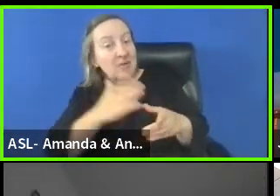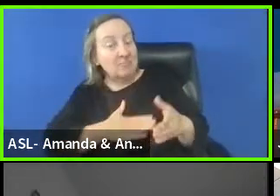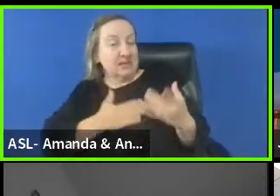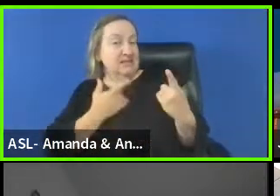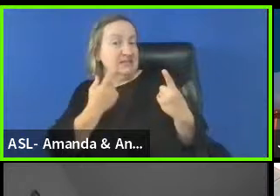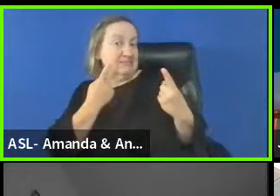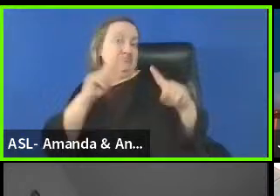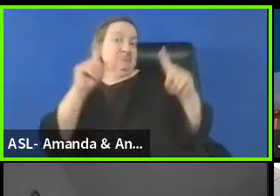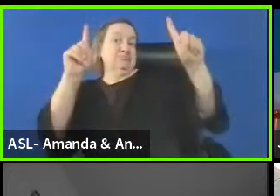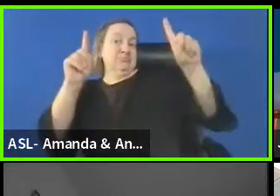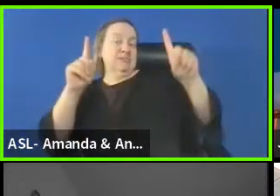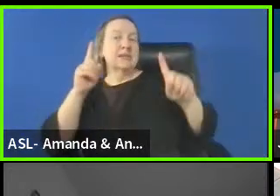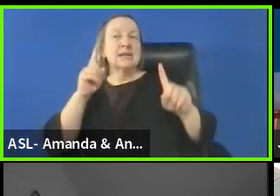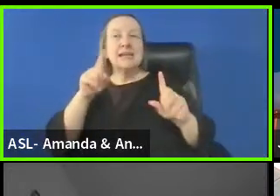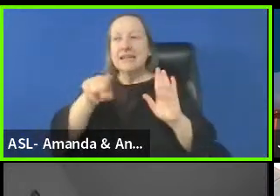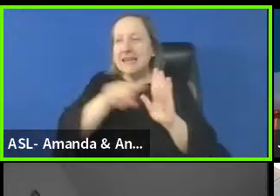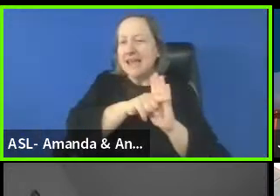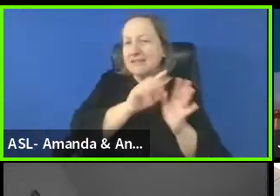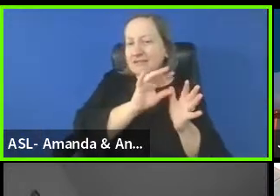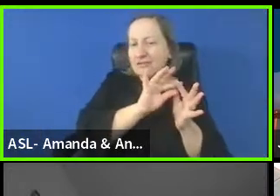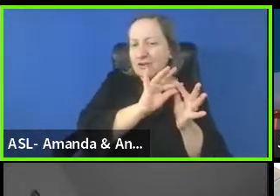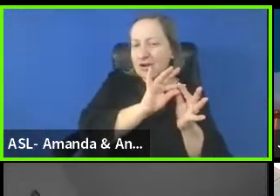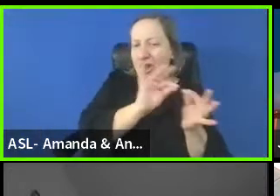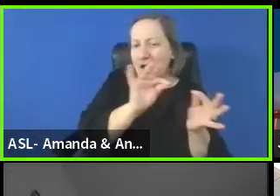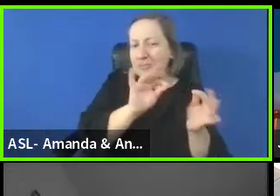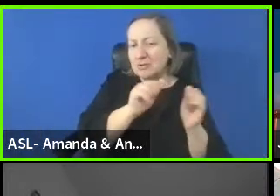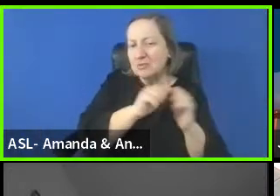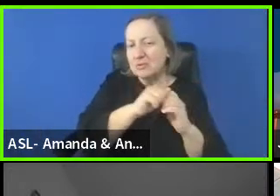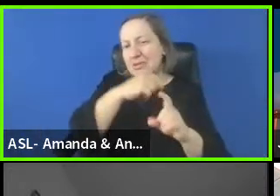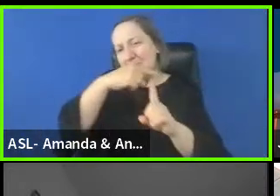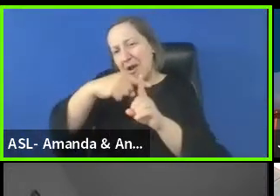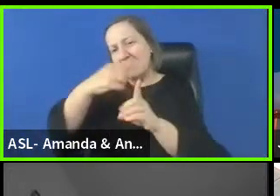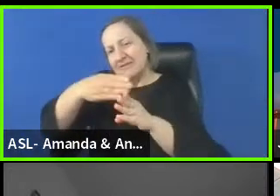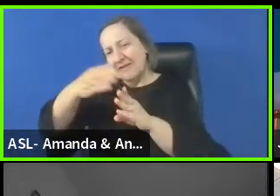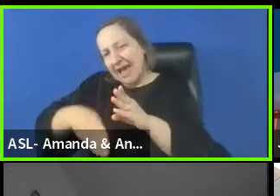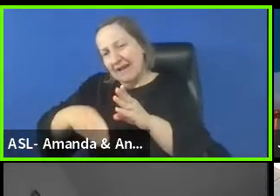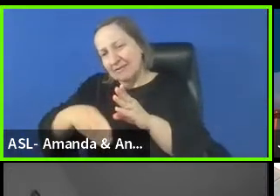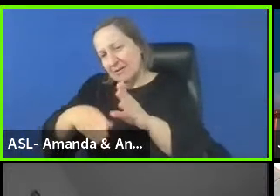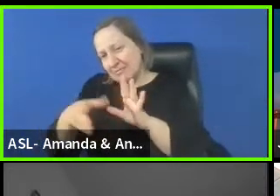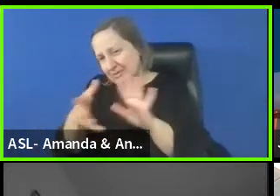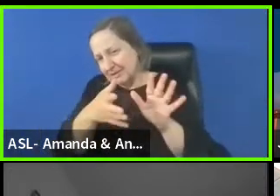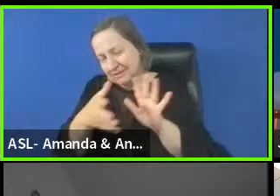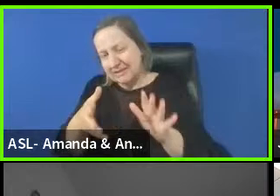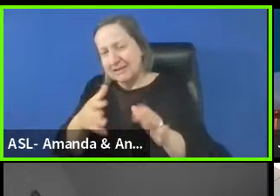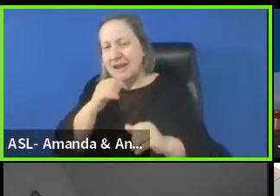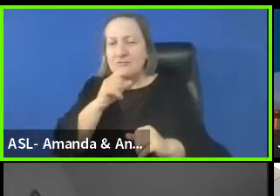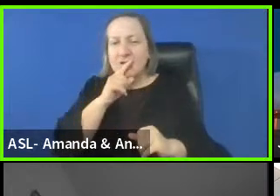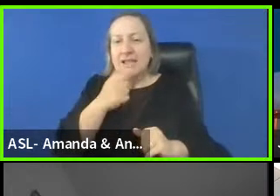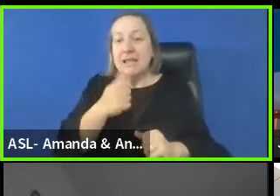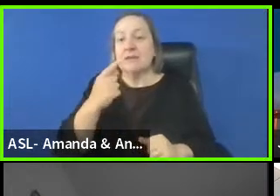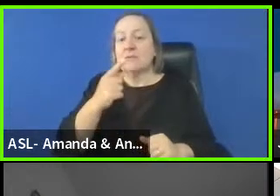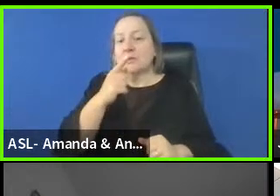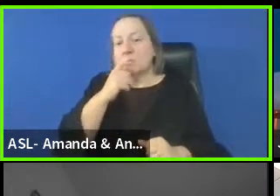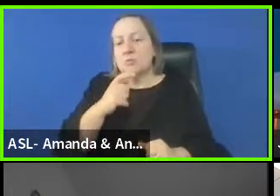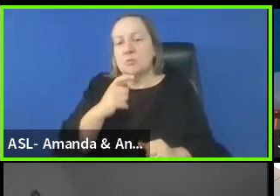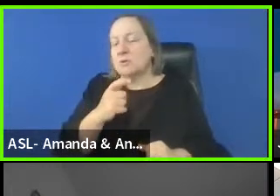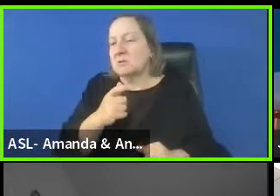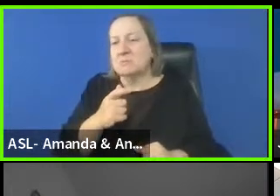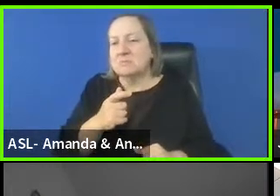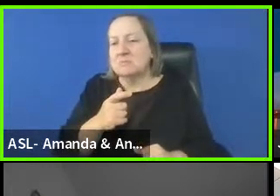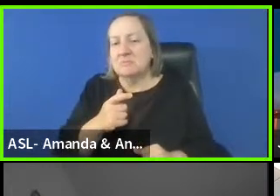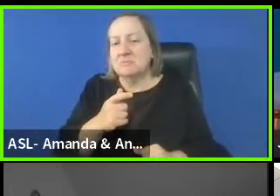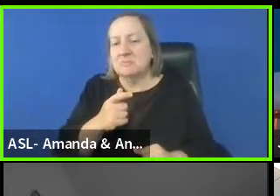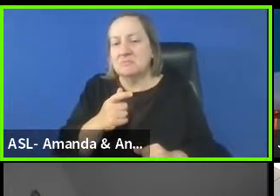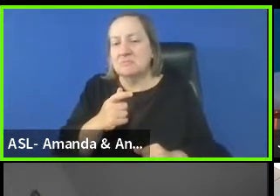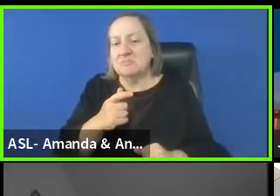they were negative comments that were paired with positive outcomes and remarks. There wasn't really anyone